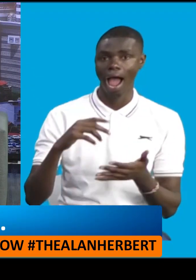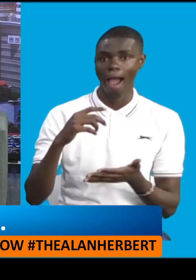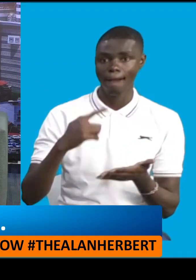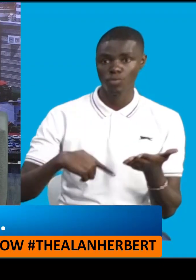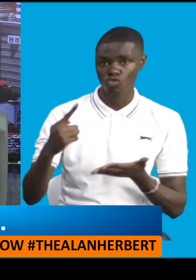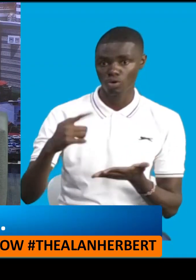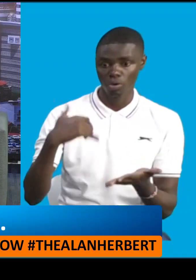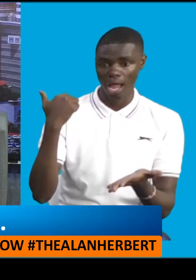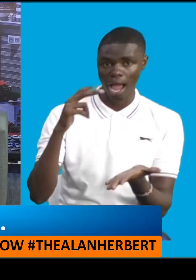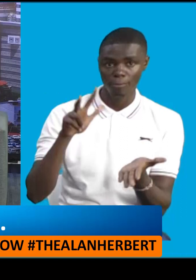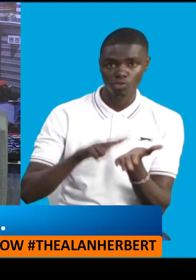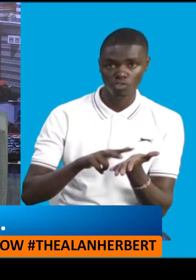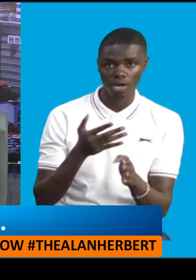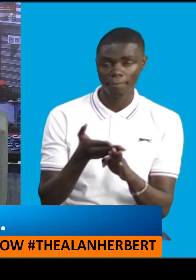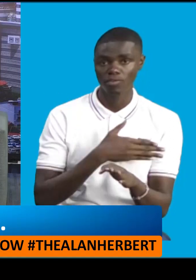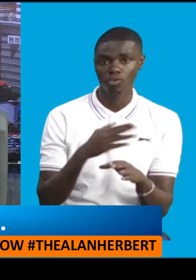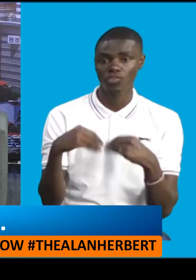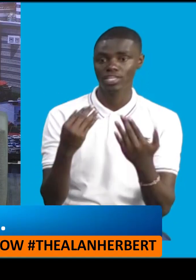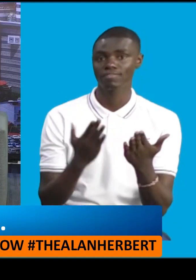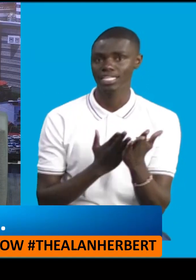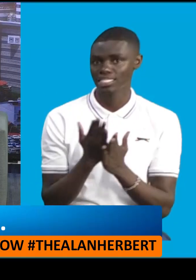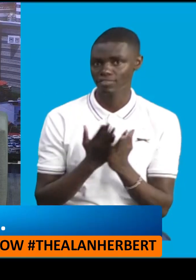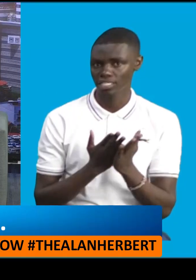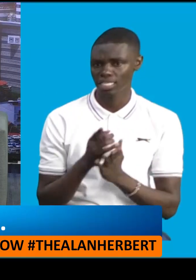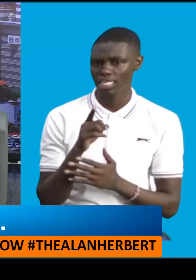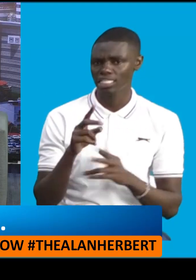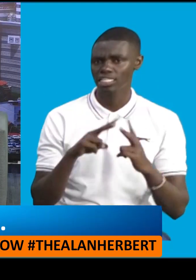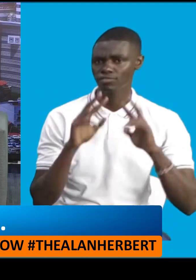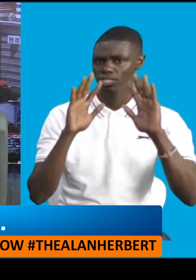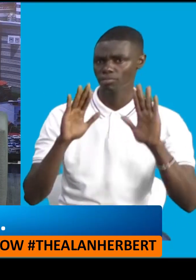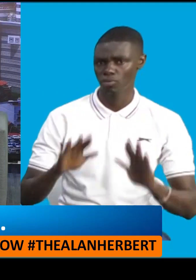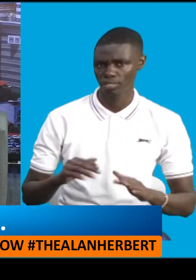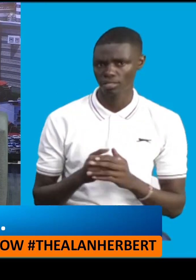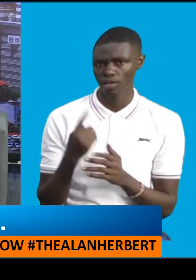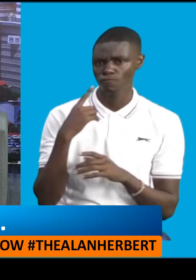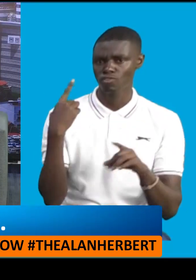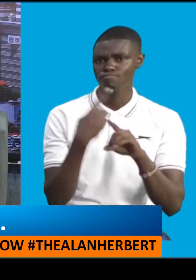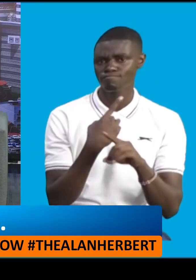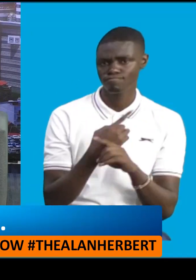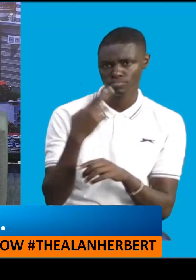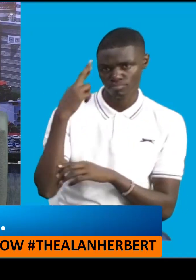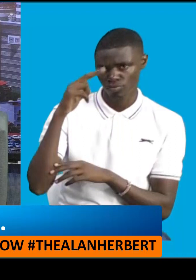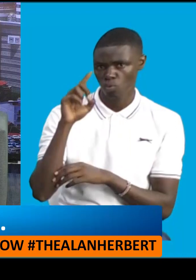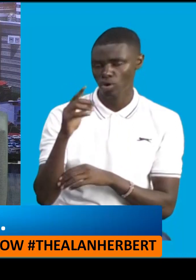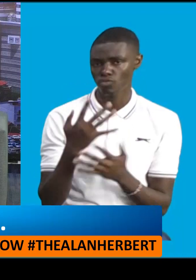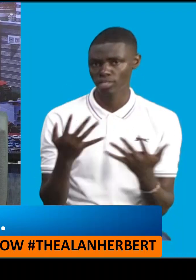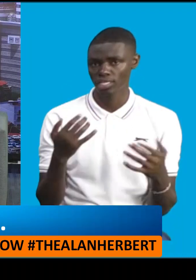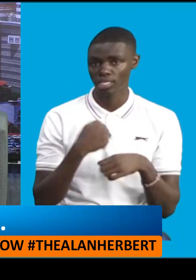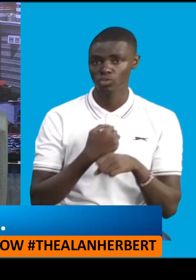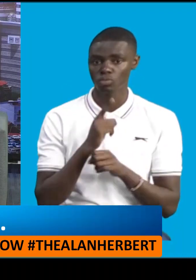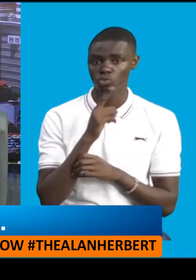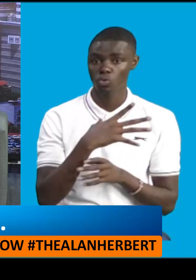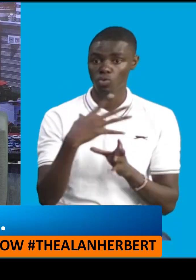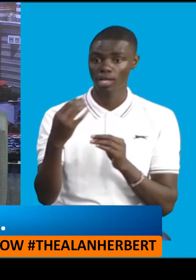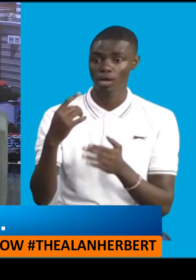approval before they can have the service given. And this is critical for different reasons. One of the things